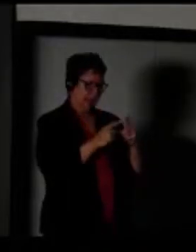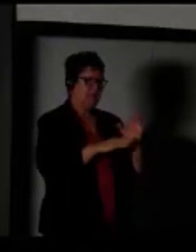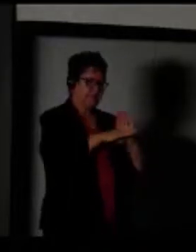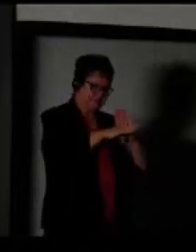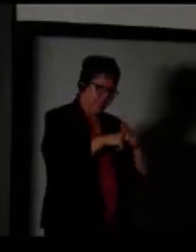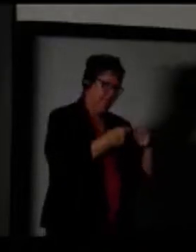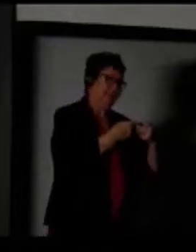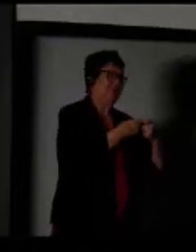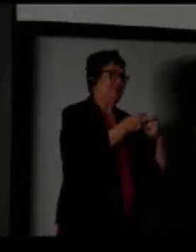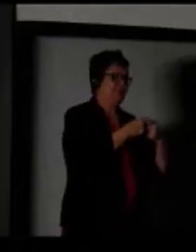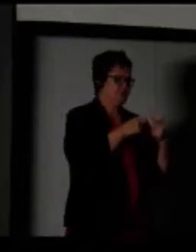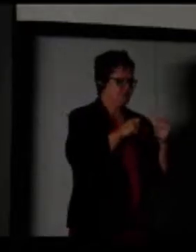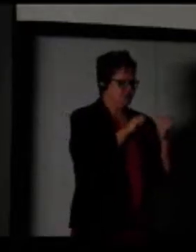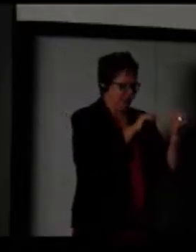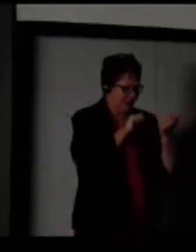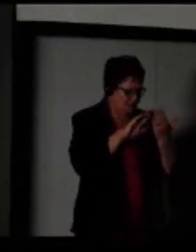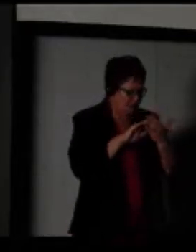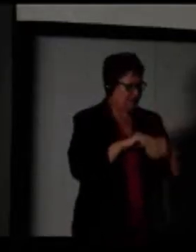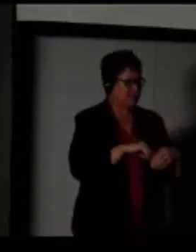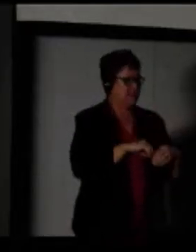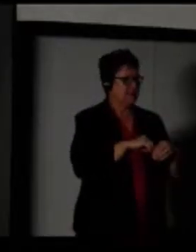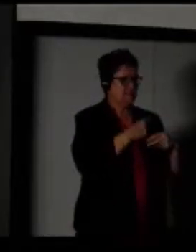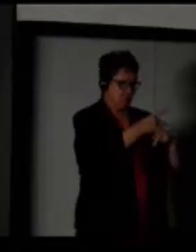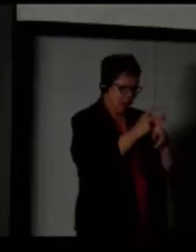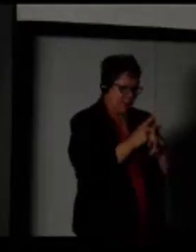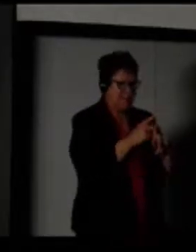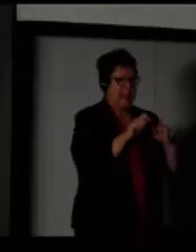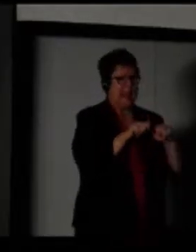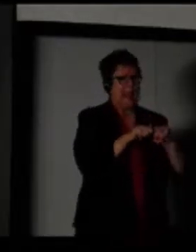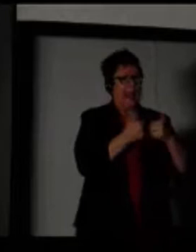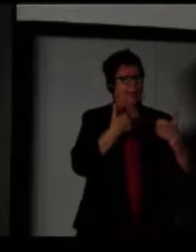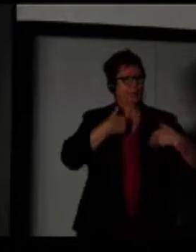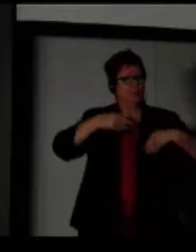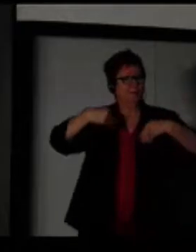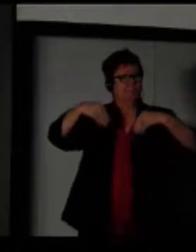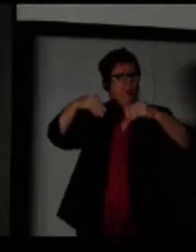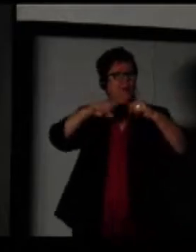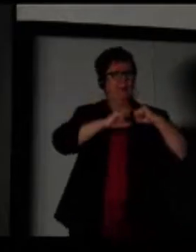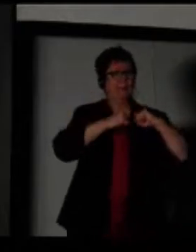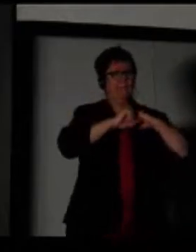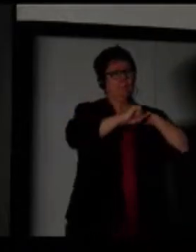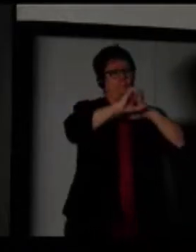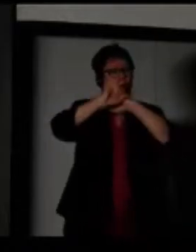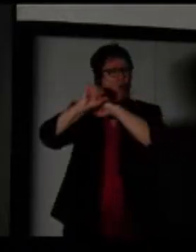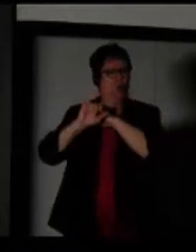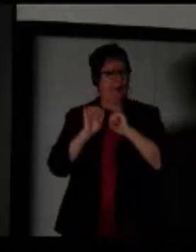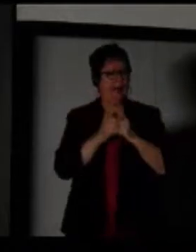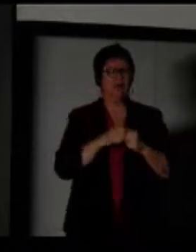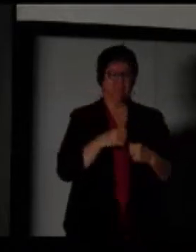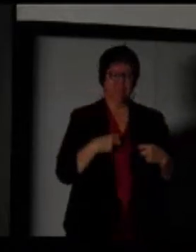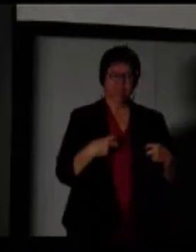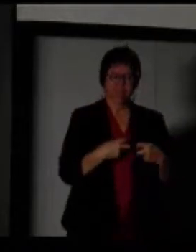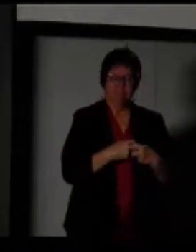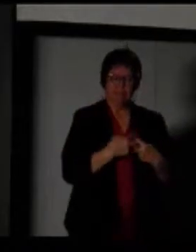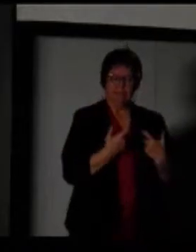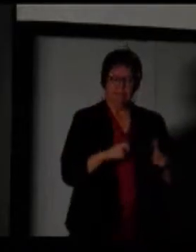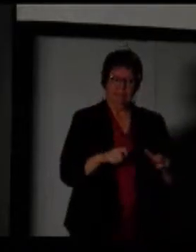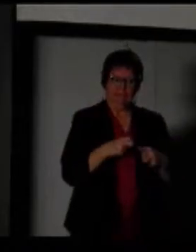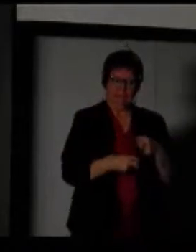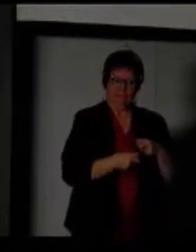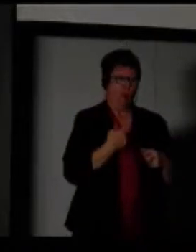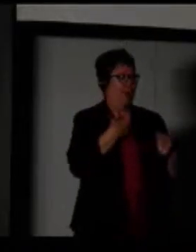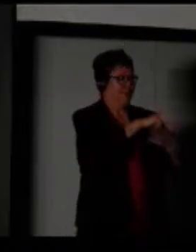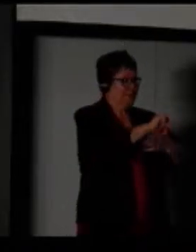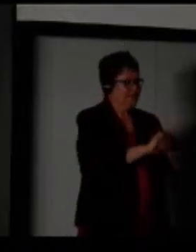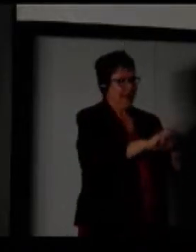digital products, and the question is, how do we market and promote that? And that seems to be one of our biggest issues, is we design them and then